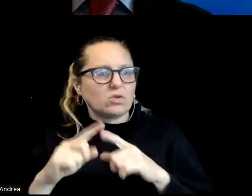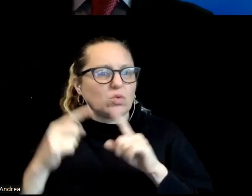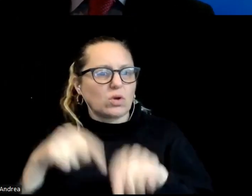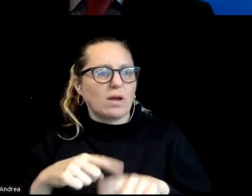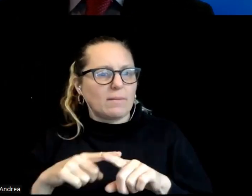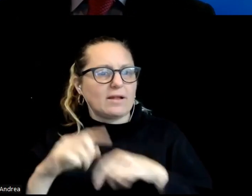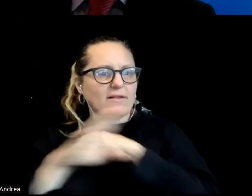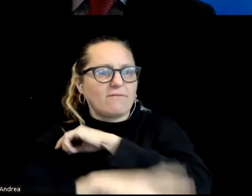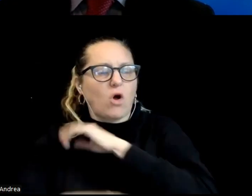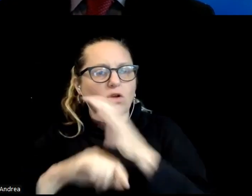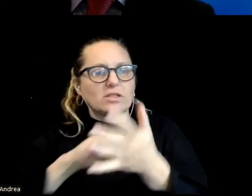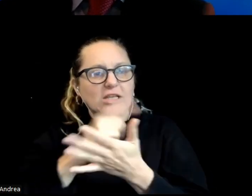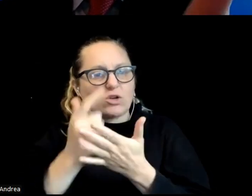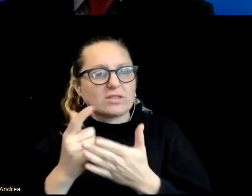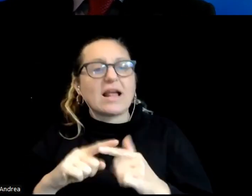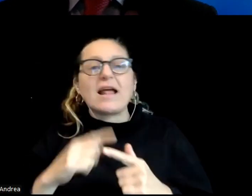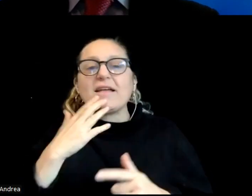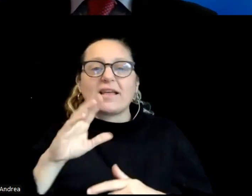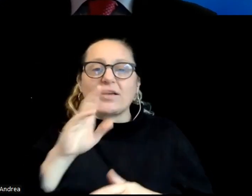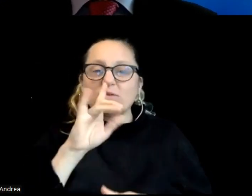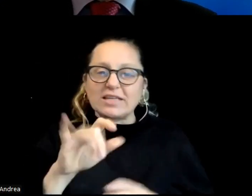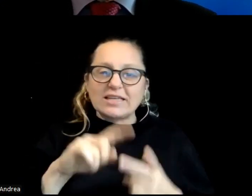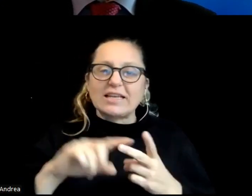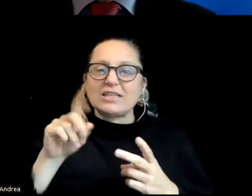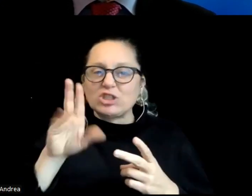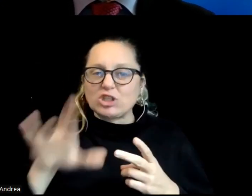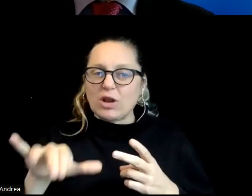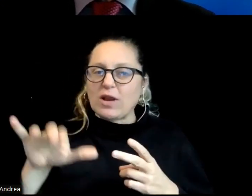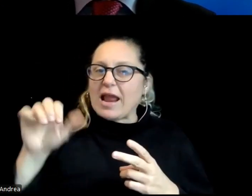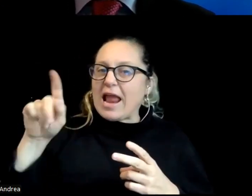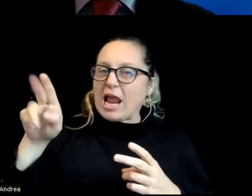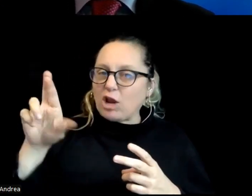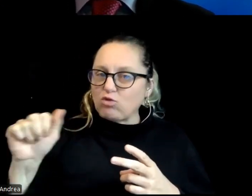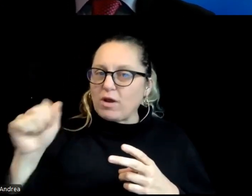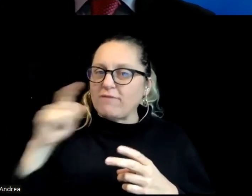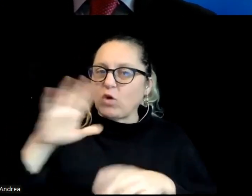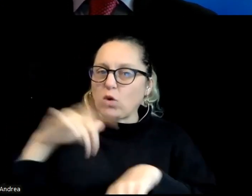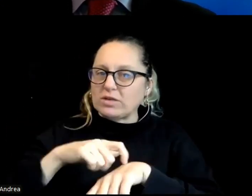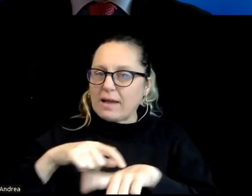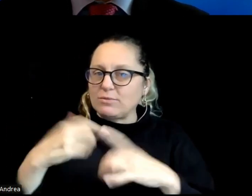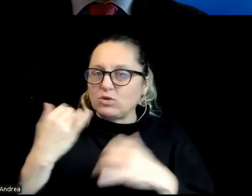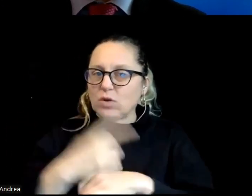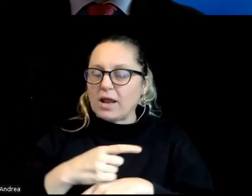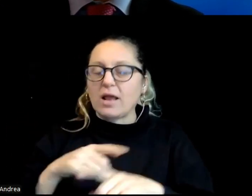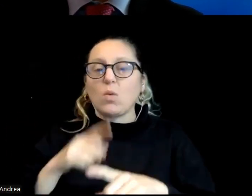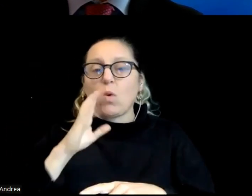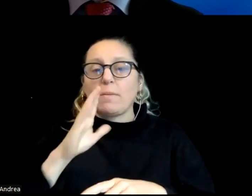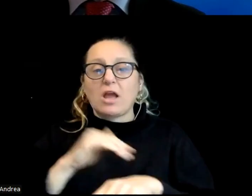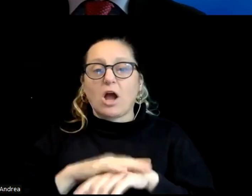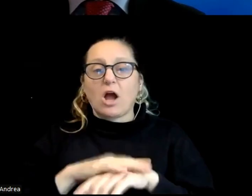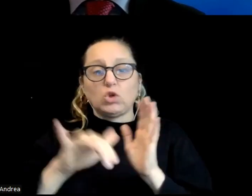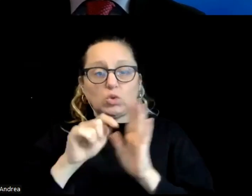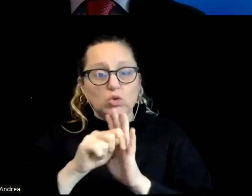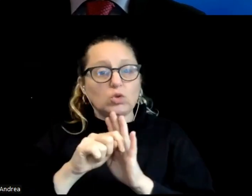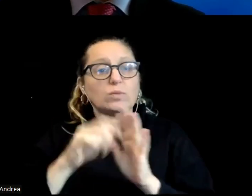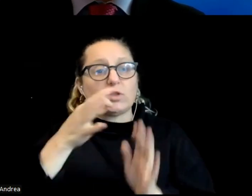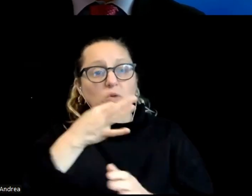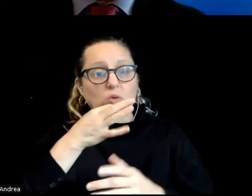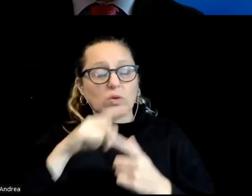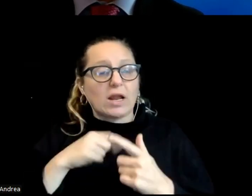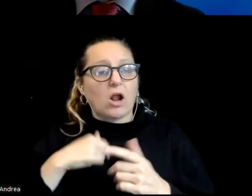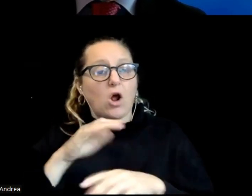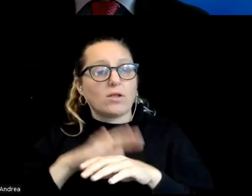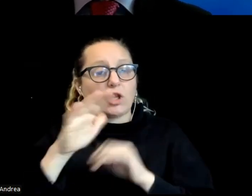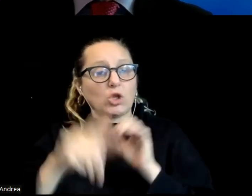series. Thank you, Cindy, Sherry, Andrea, for your time today. And again, this will be on YouTube soon and on our